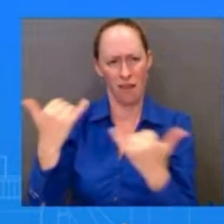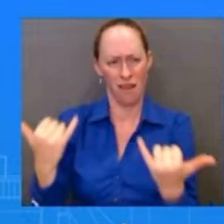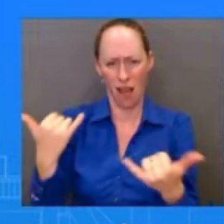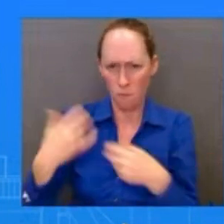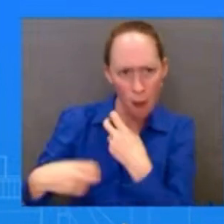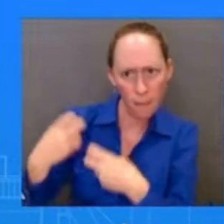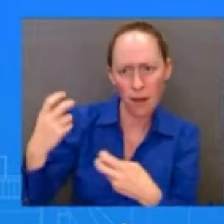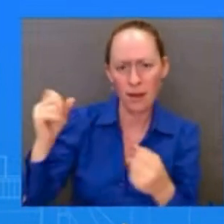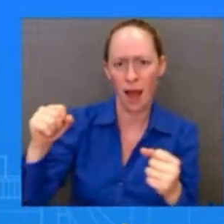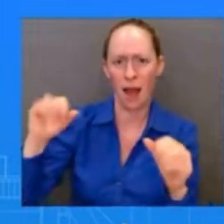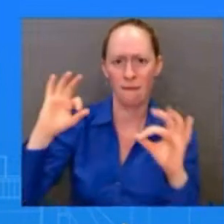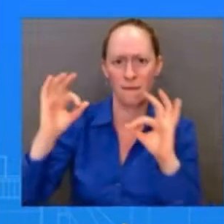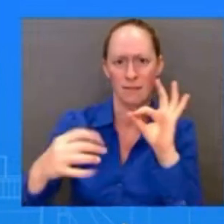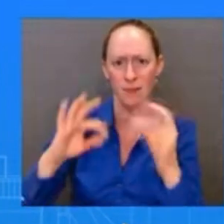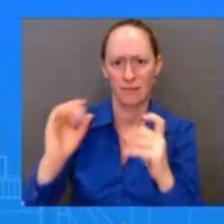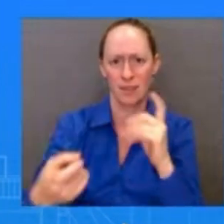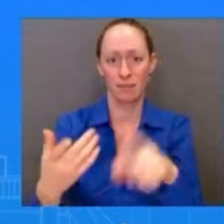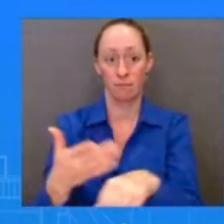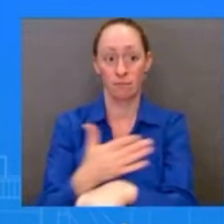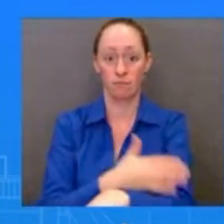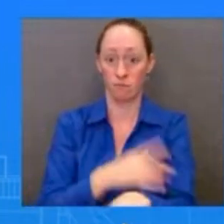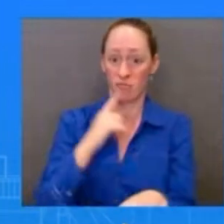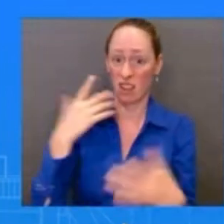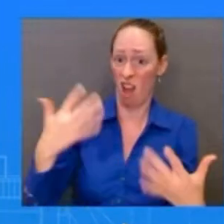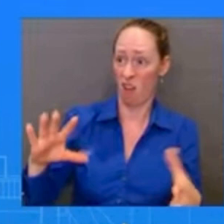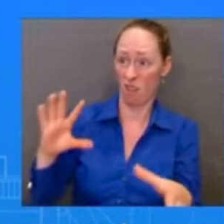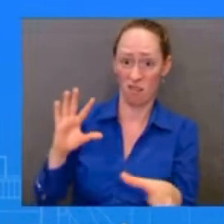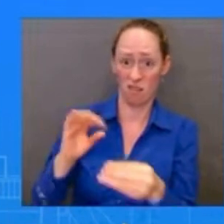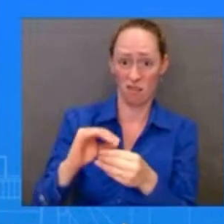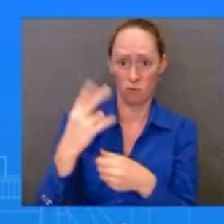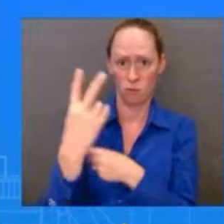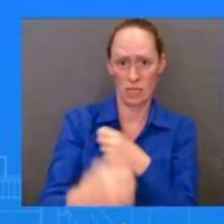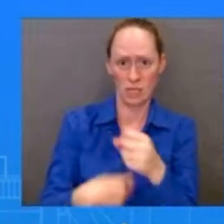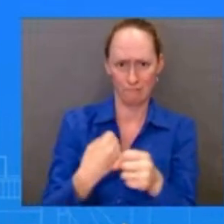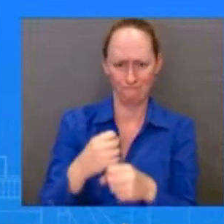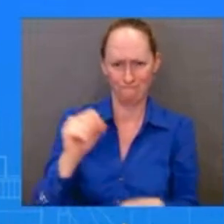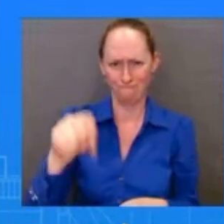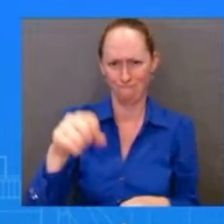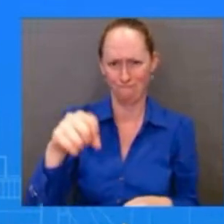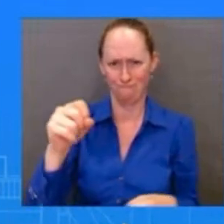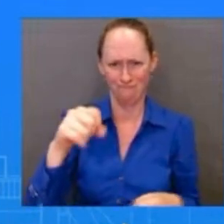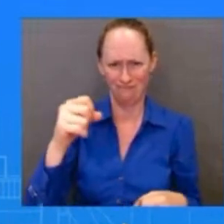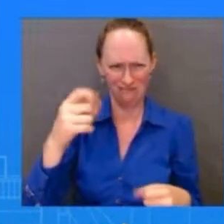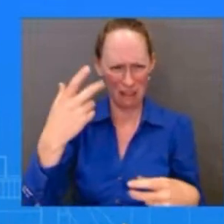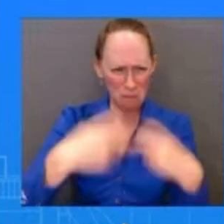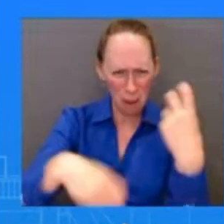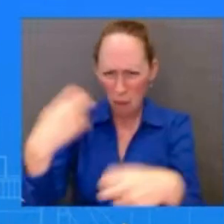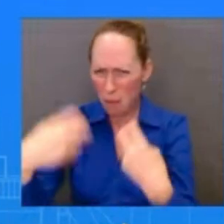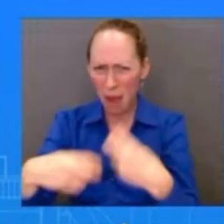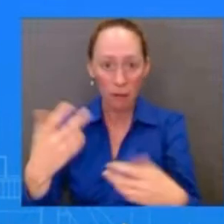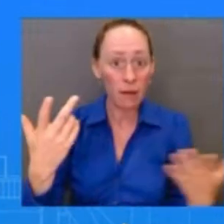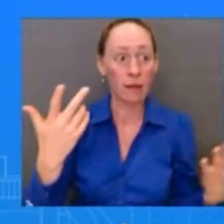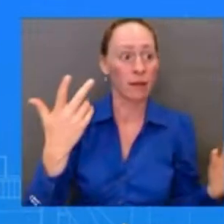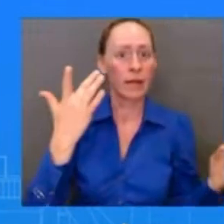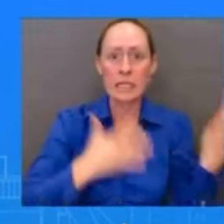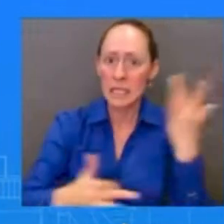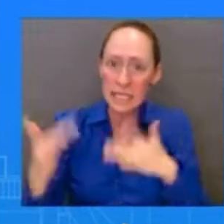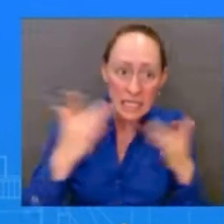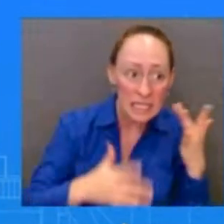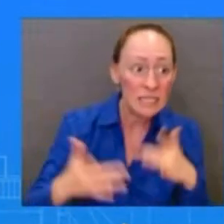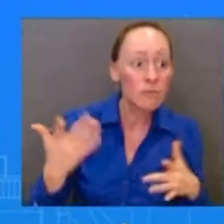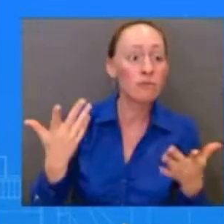massive supply chain problems that increased prices around the world, and east-west ocean shipping prices have plunged